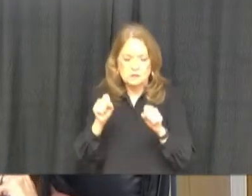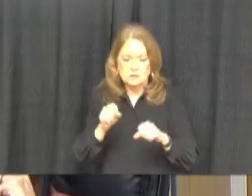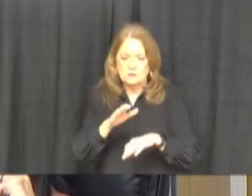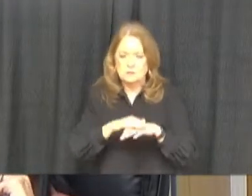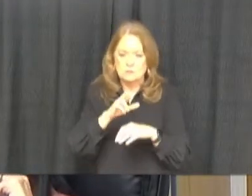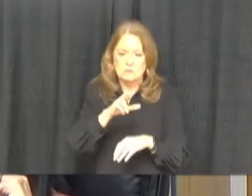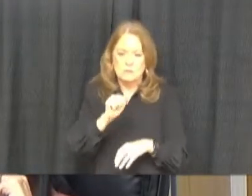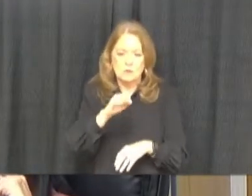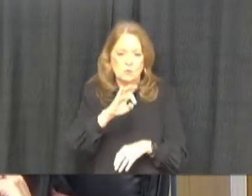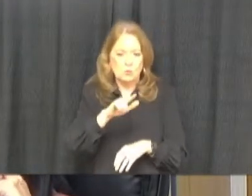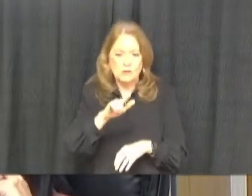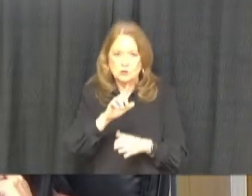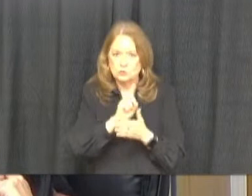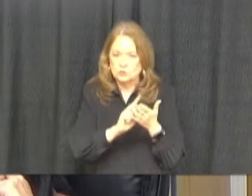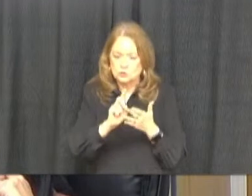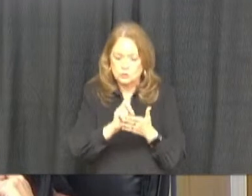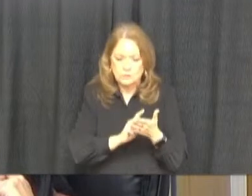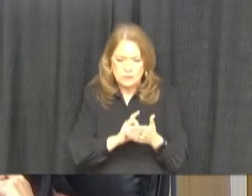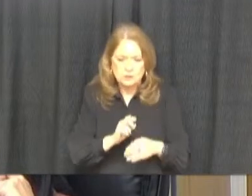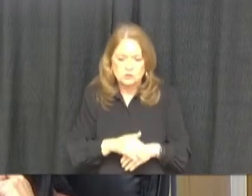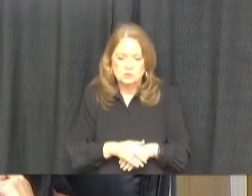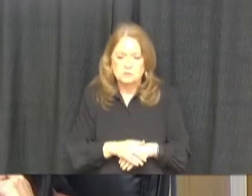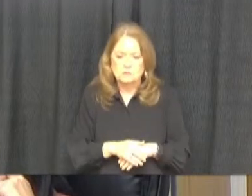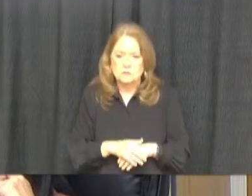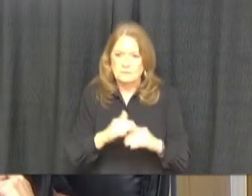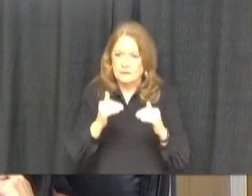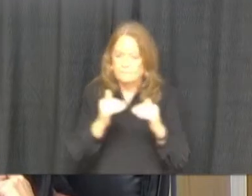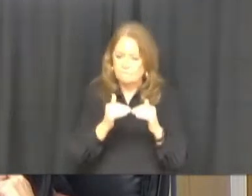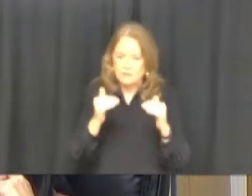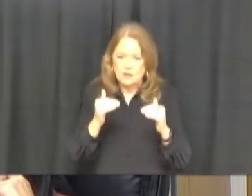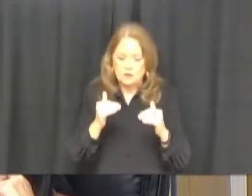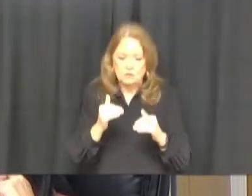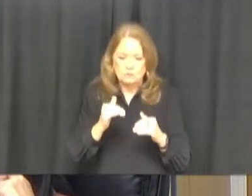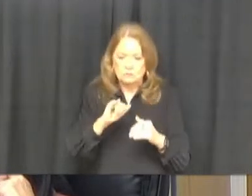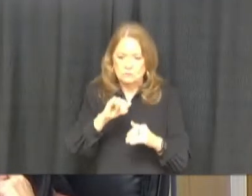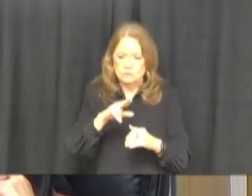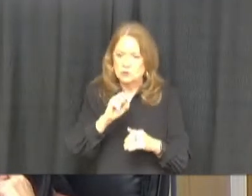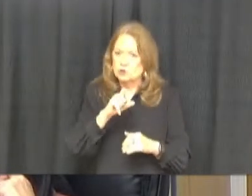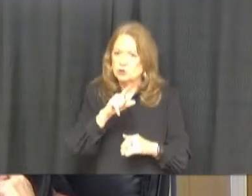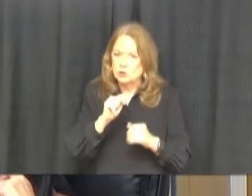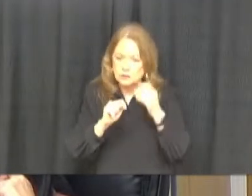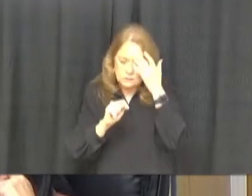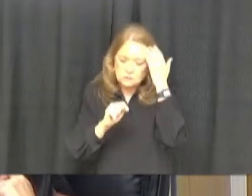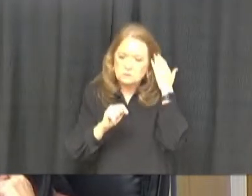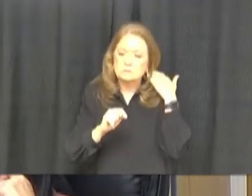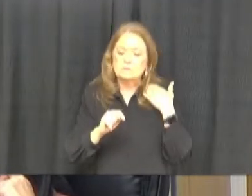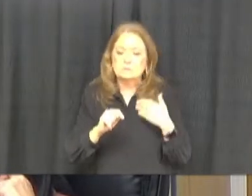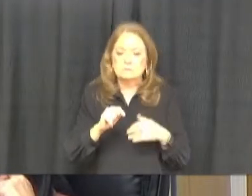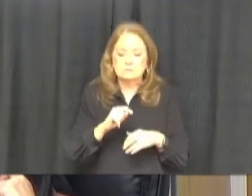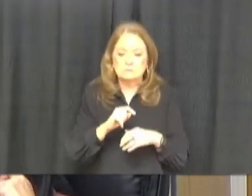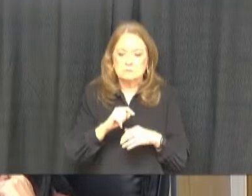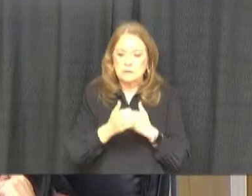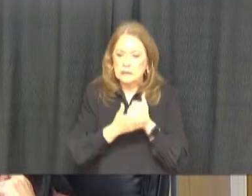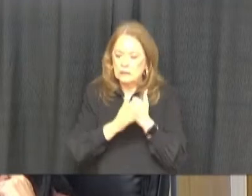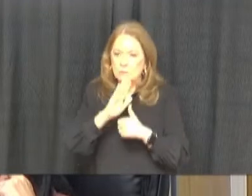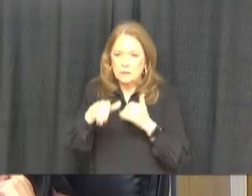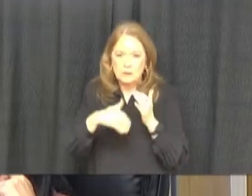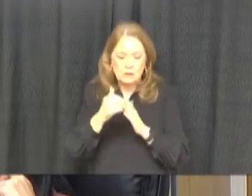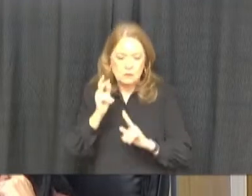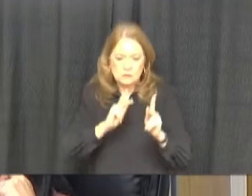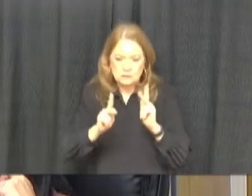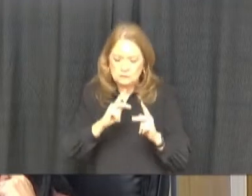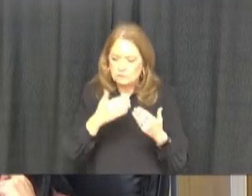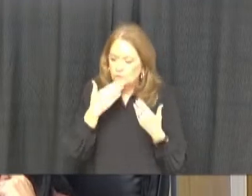racial discrimination to being more fair and just in handling all citizens. Thank